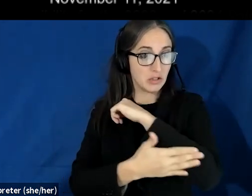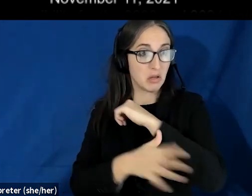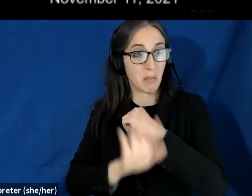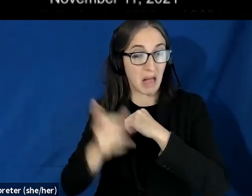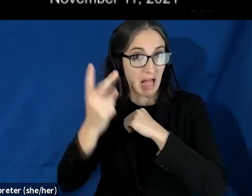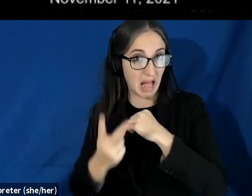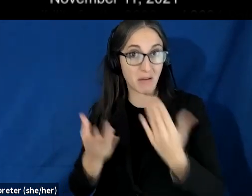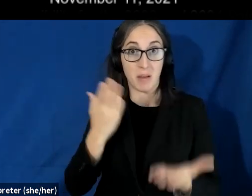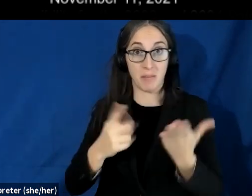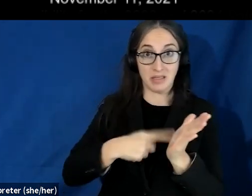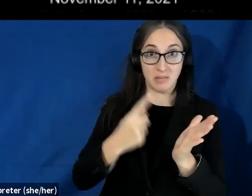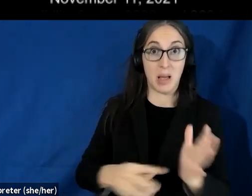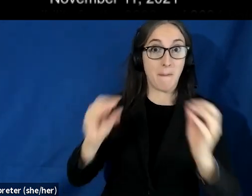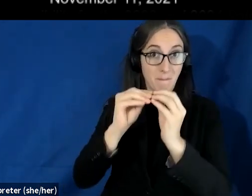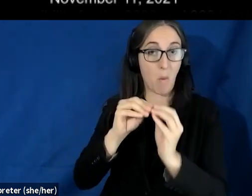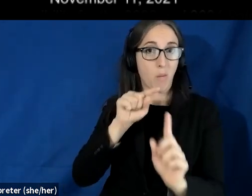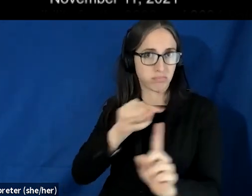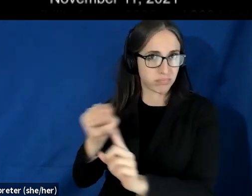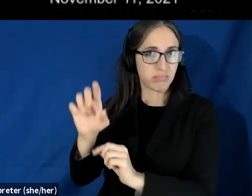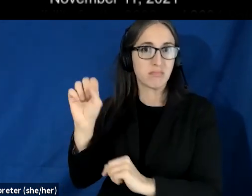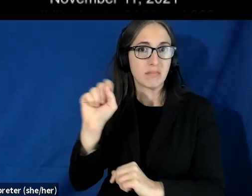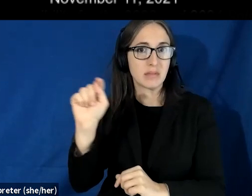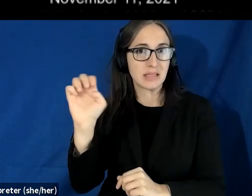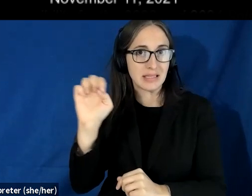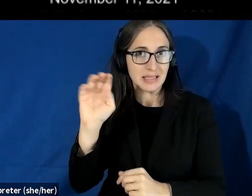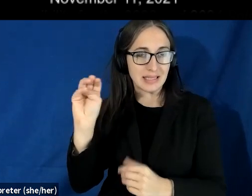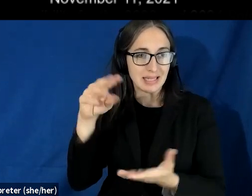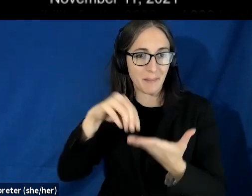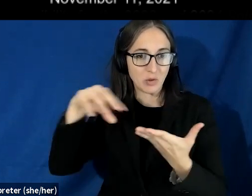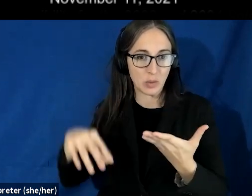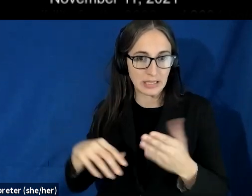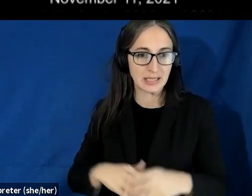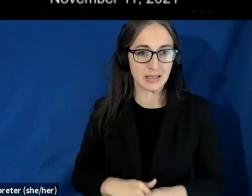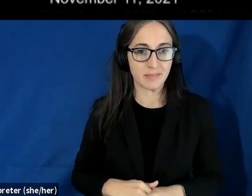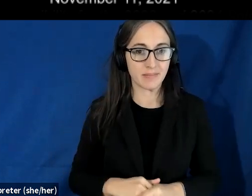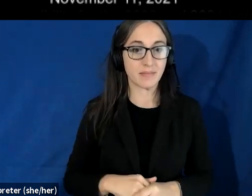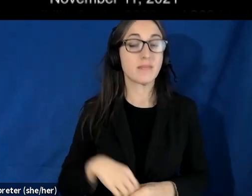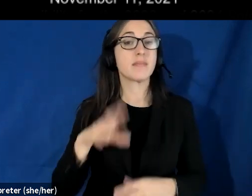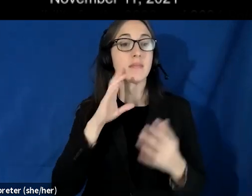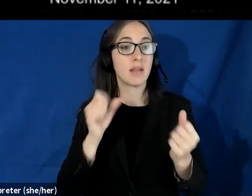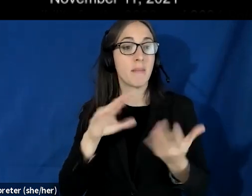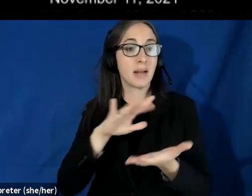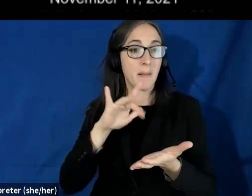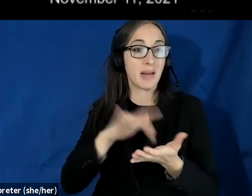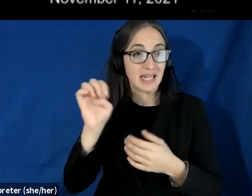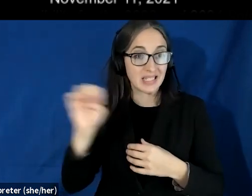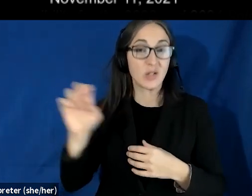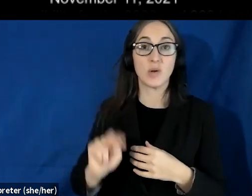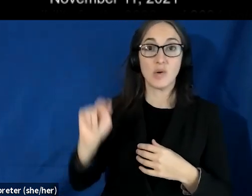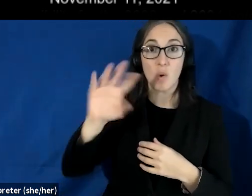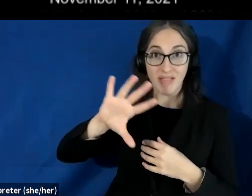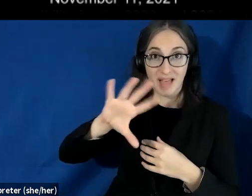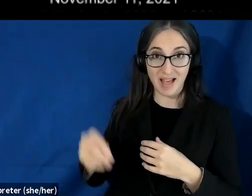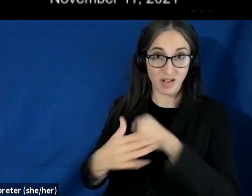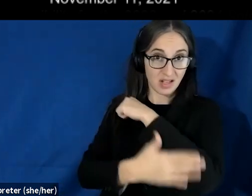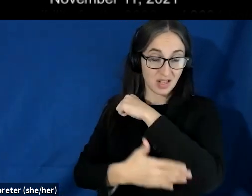sometimes more of STEM students. When in many Middle Eastern and North African nations graduate with university degree